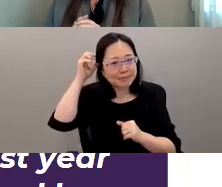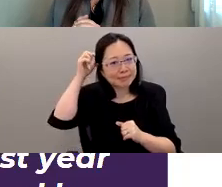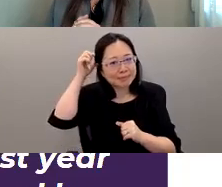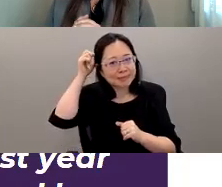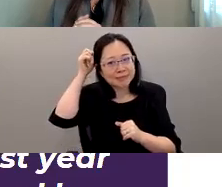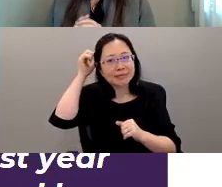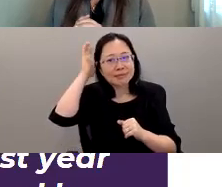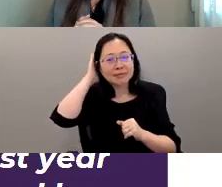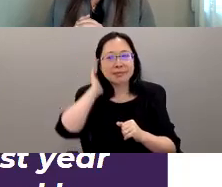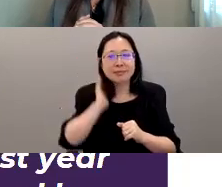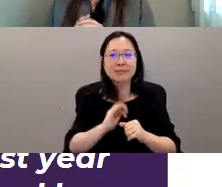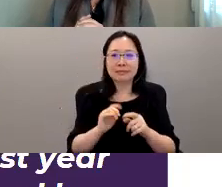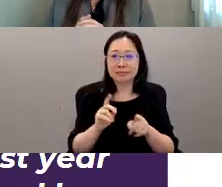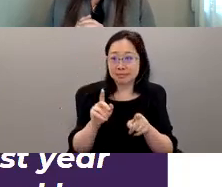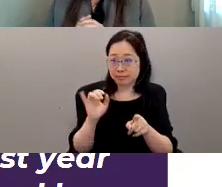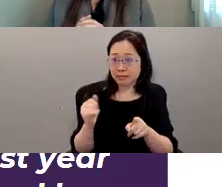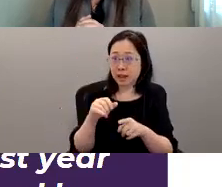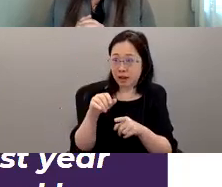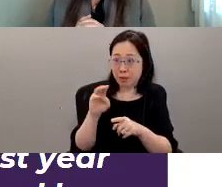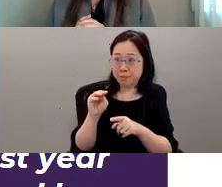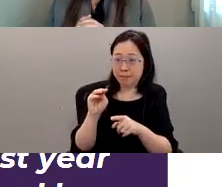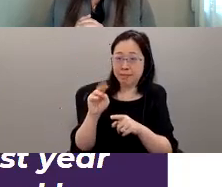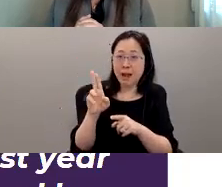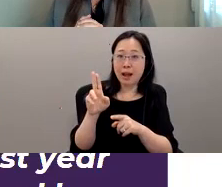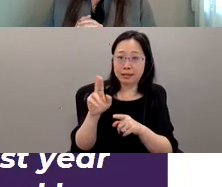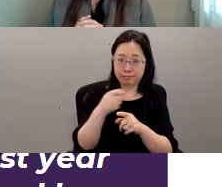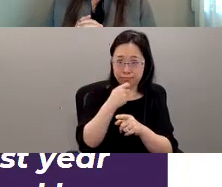She's as a panelist. So Susan, you can unmute and show your video.